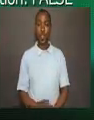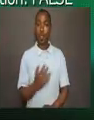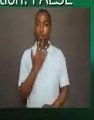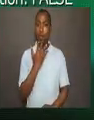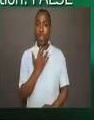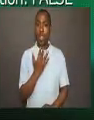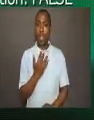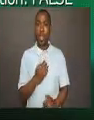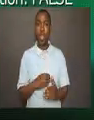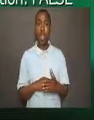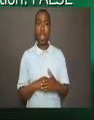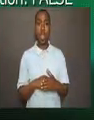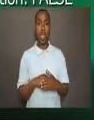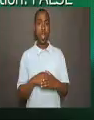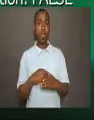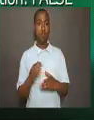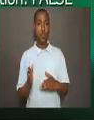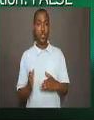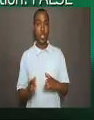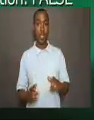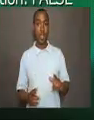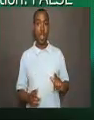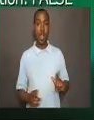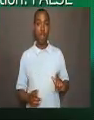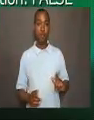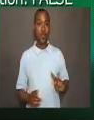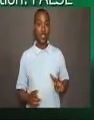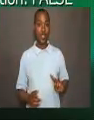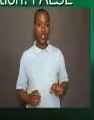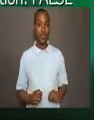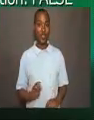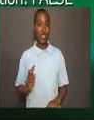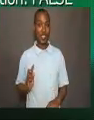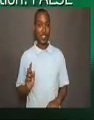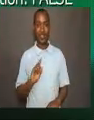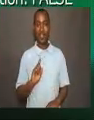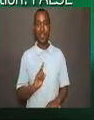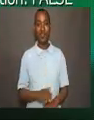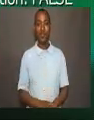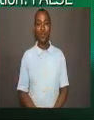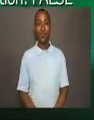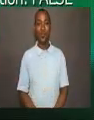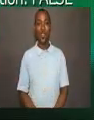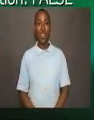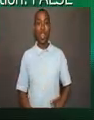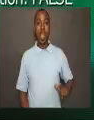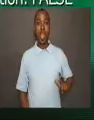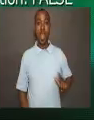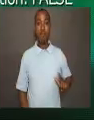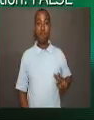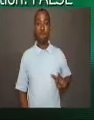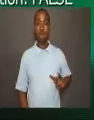Blood leaves through the left ventricle. The left ventricle